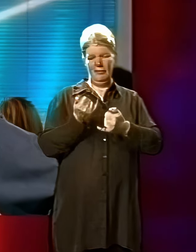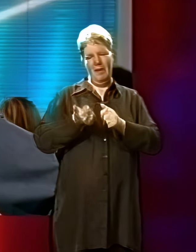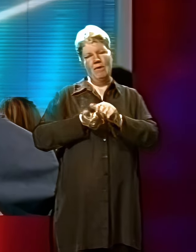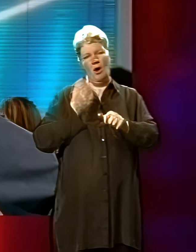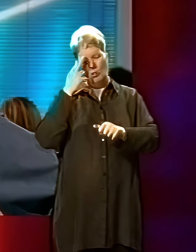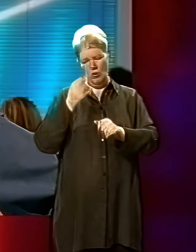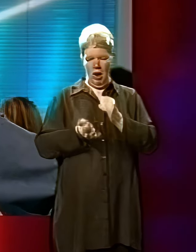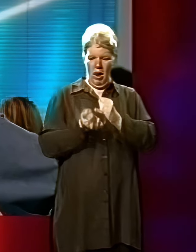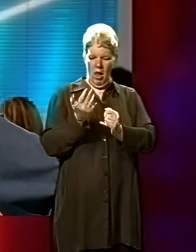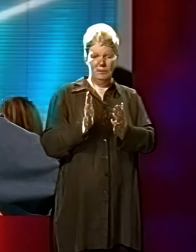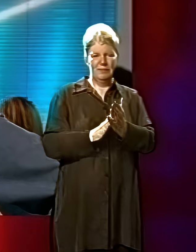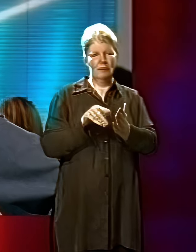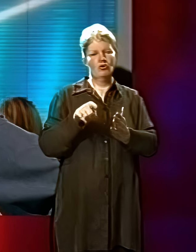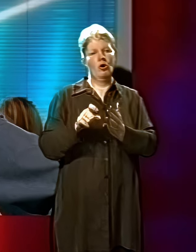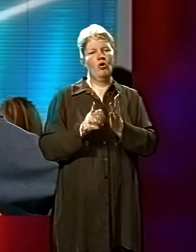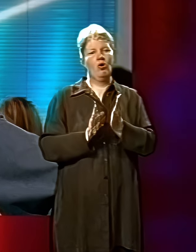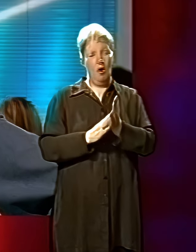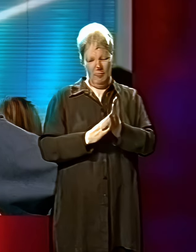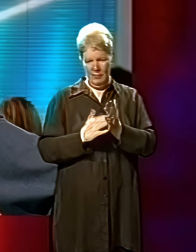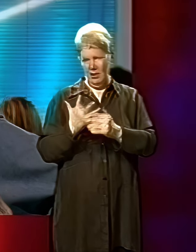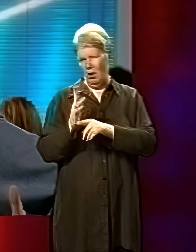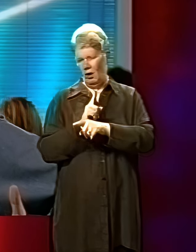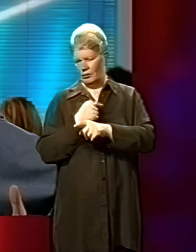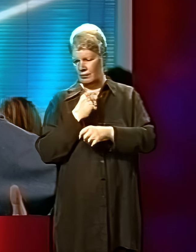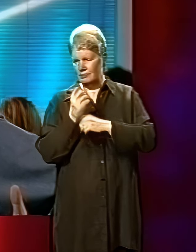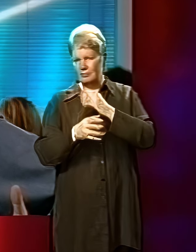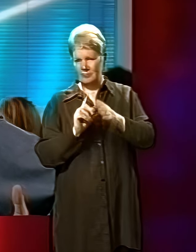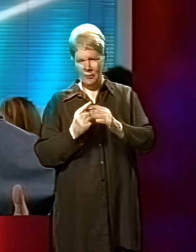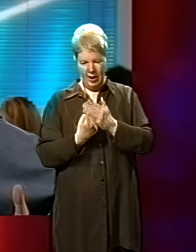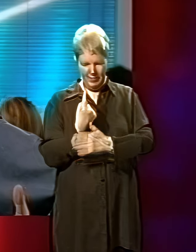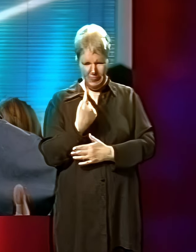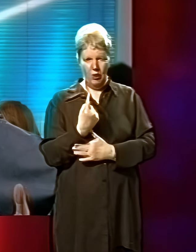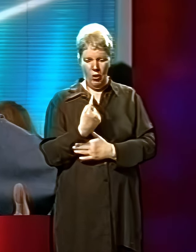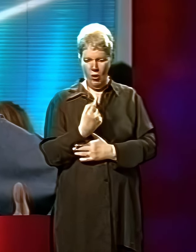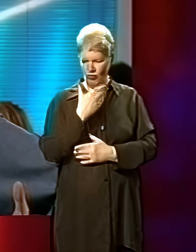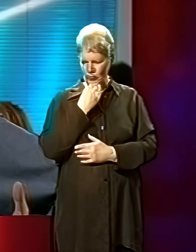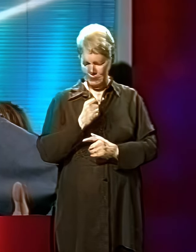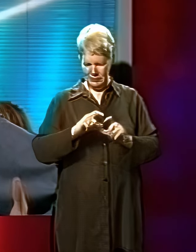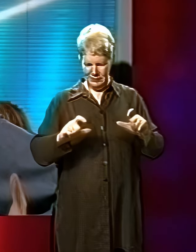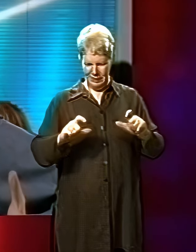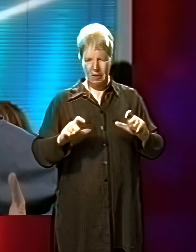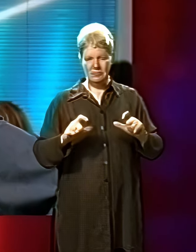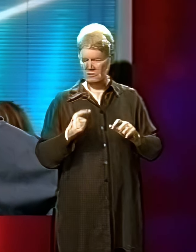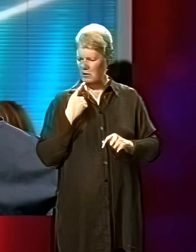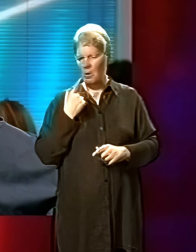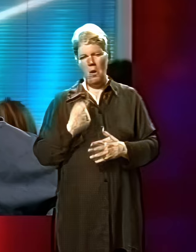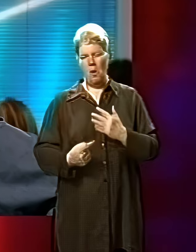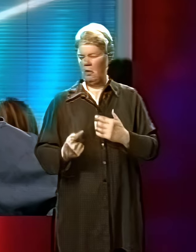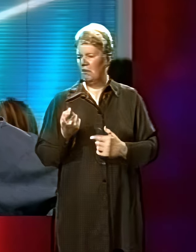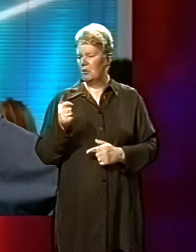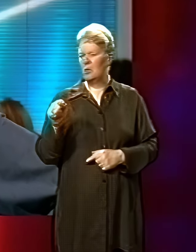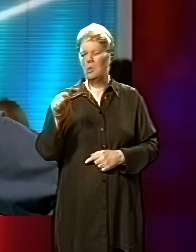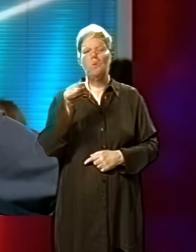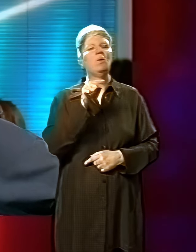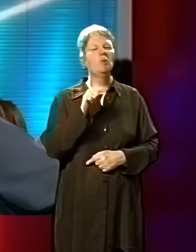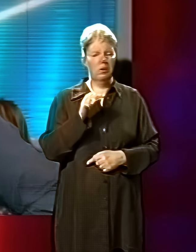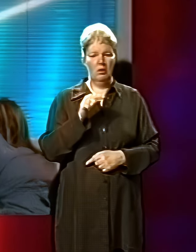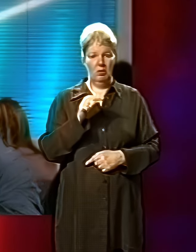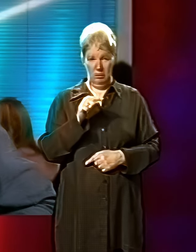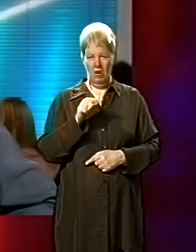lastminute.com. Last Tuesday, head honcho Martha Lane Fox told us Christmas period ticketing problems affected only a tiny fraction of their customers and